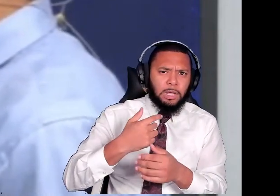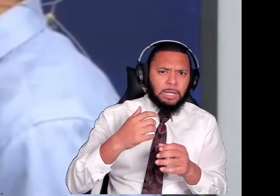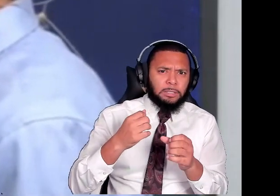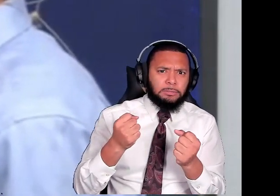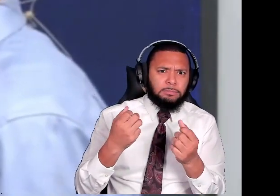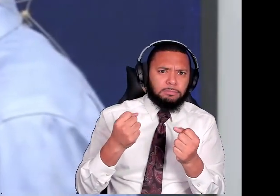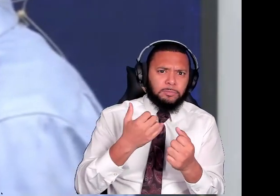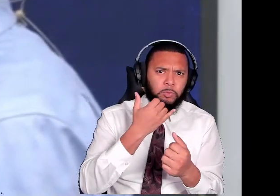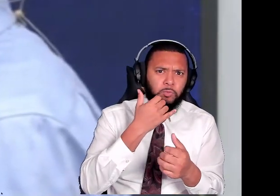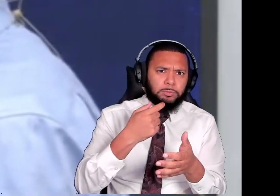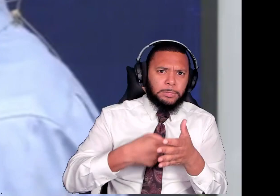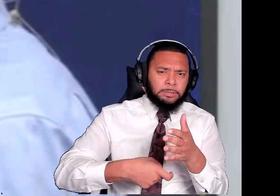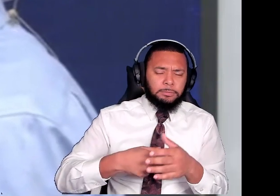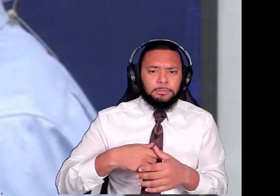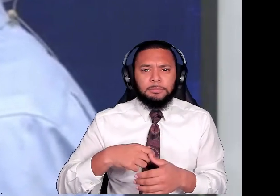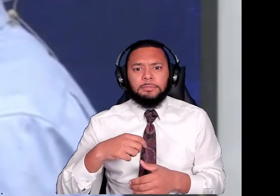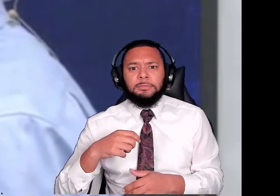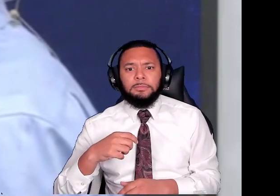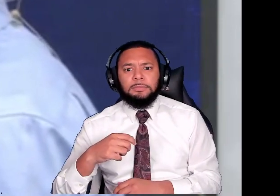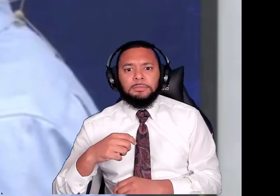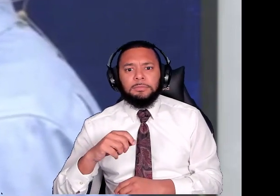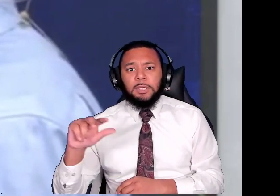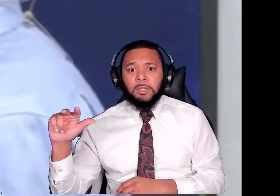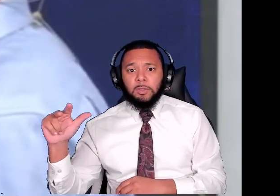Mints cost